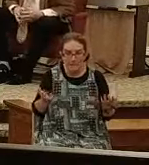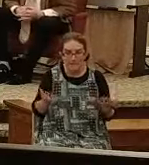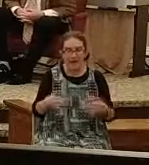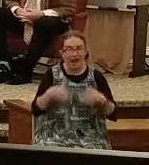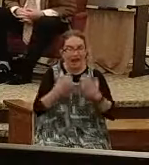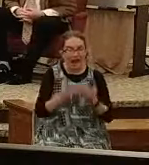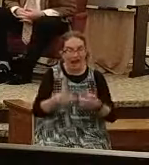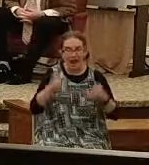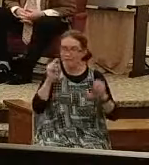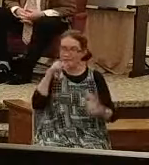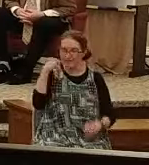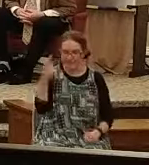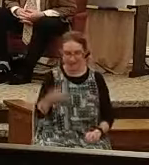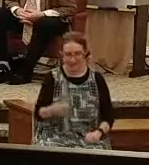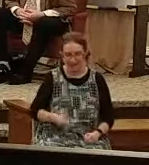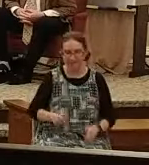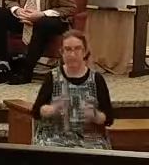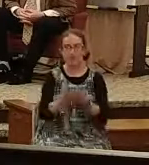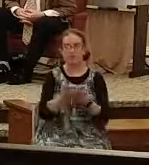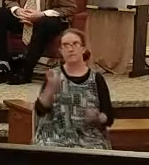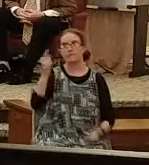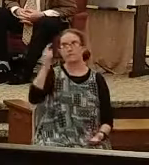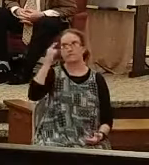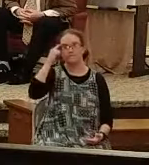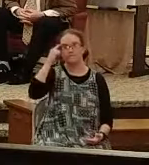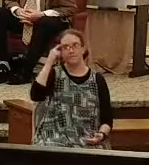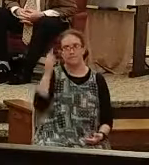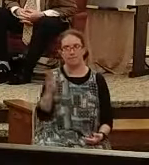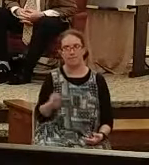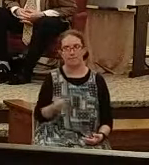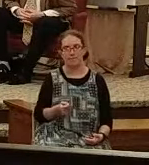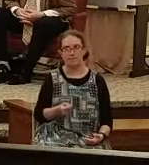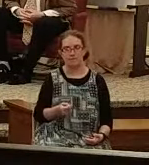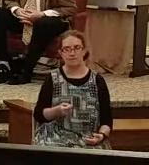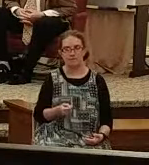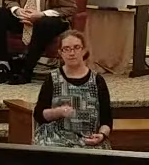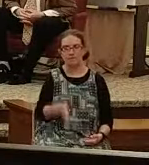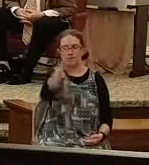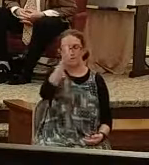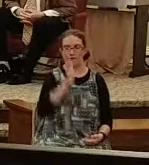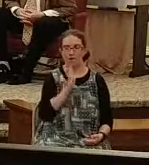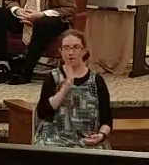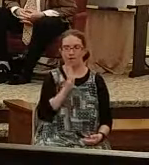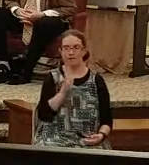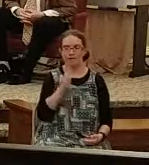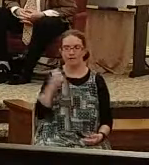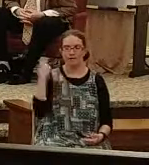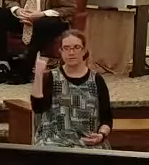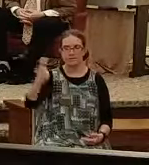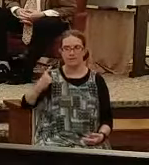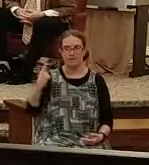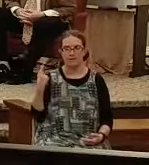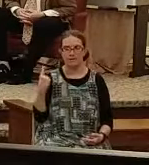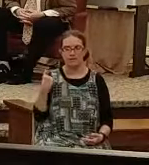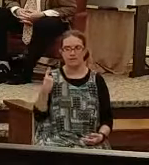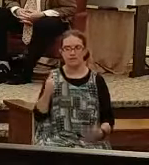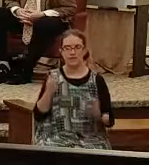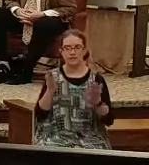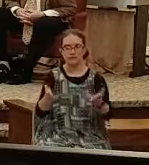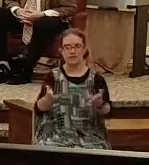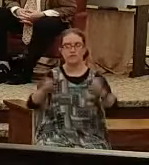How can you say that? Then the scripture comes to my mind that God himself will send